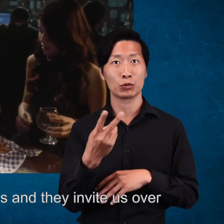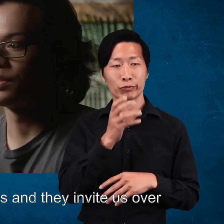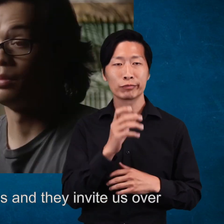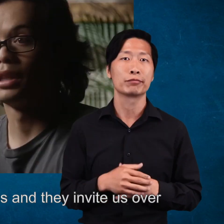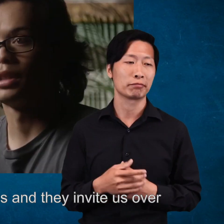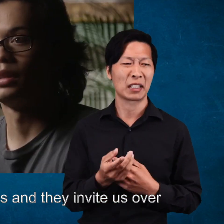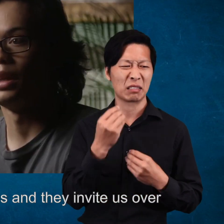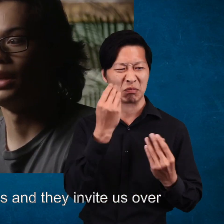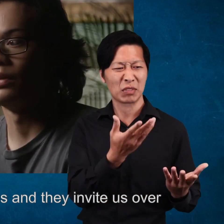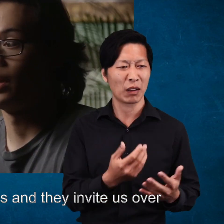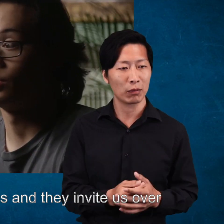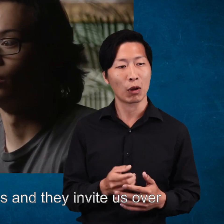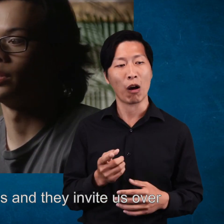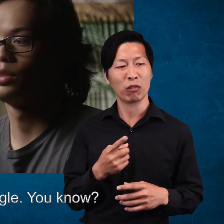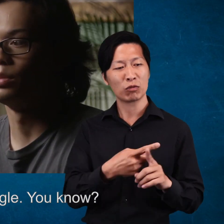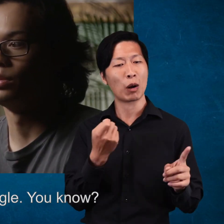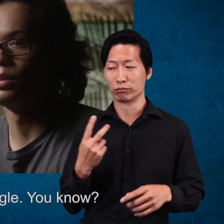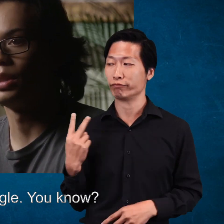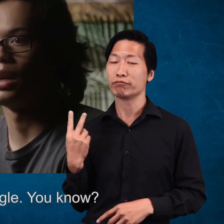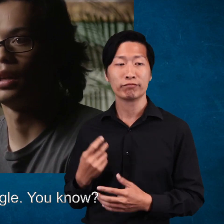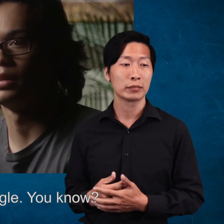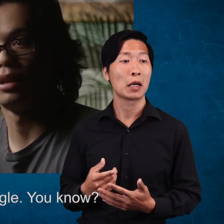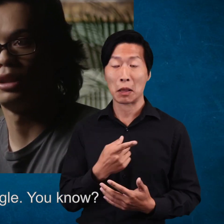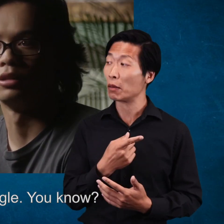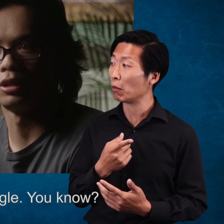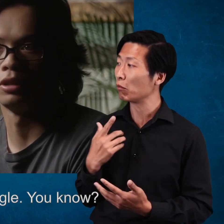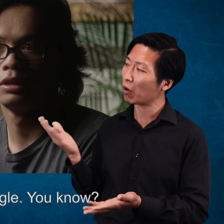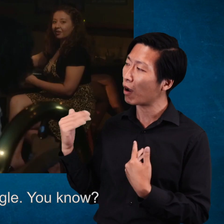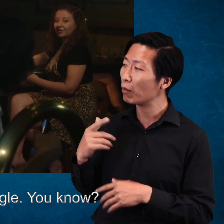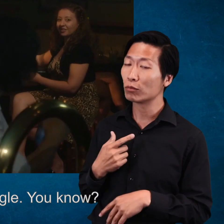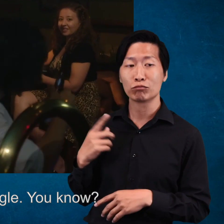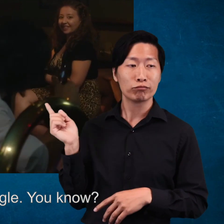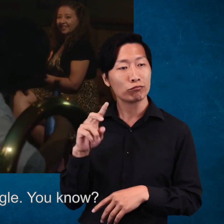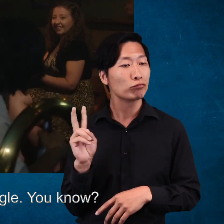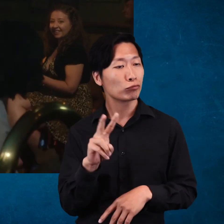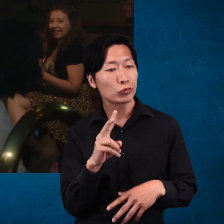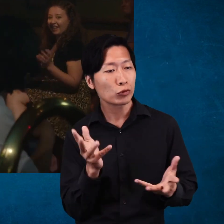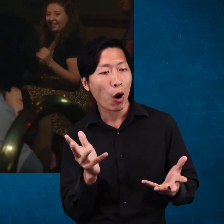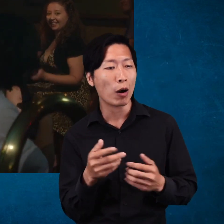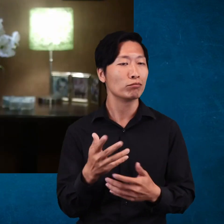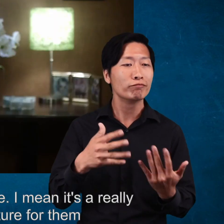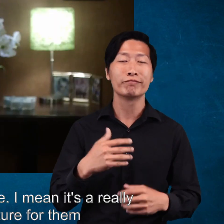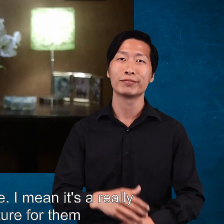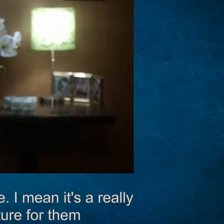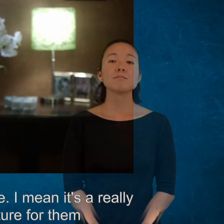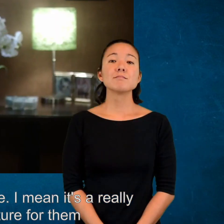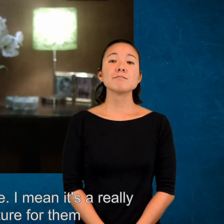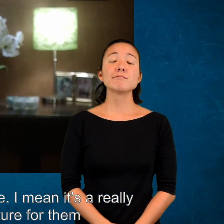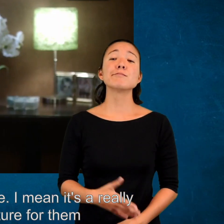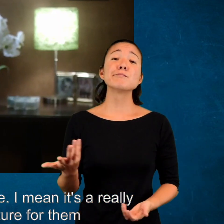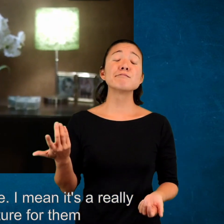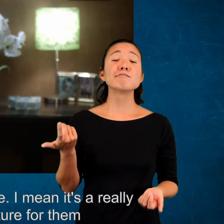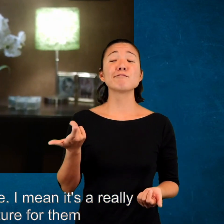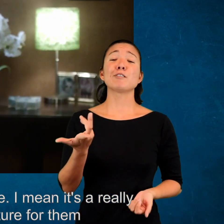she tells them it's from us, and they invite us over to talk and mingle, you know. Which is nice. I mean,